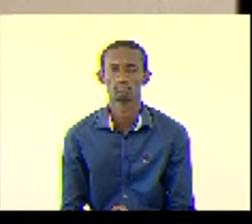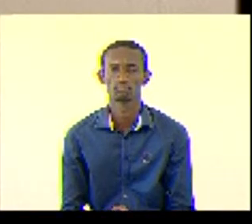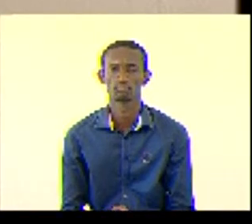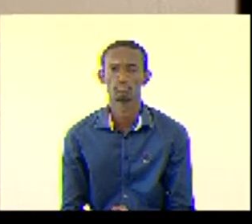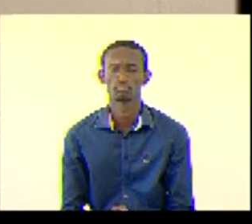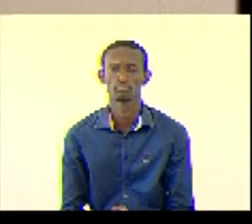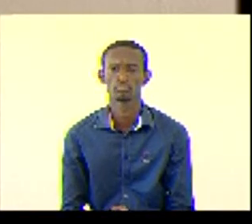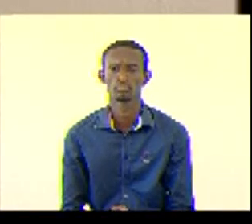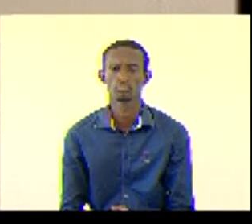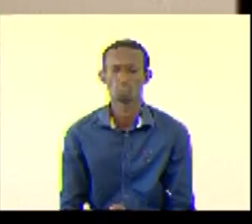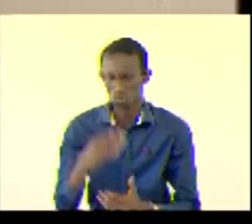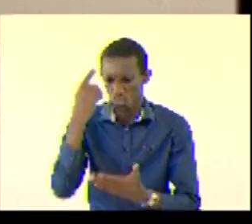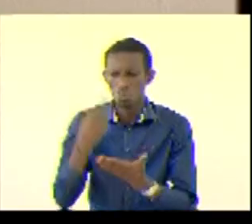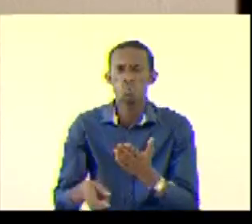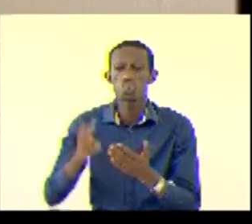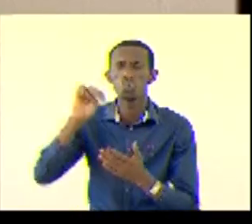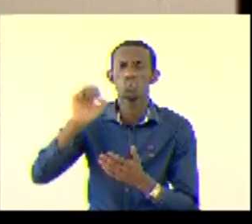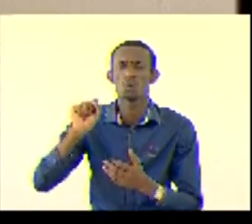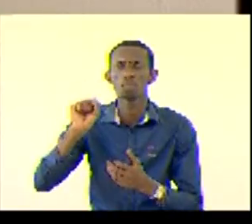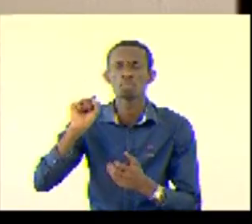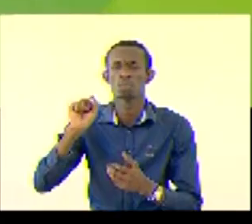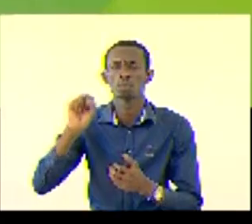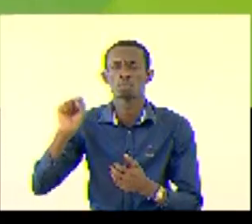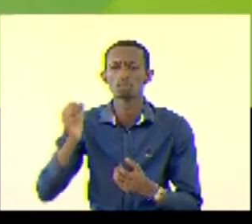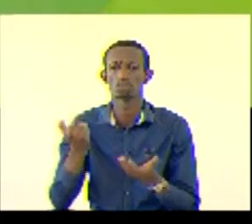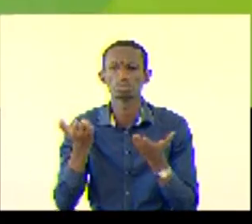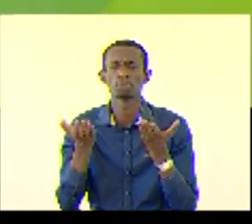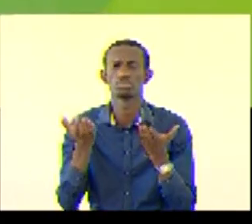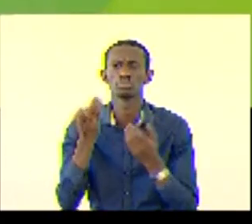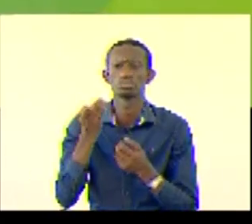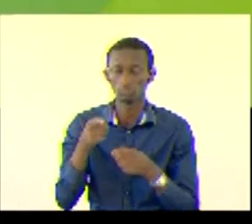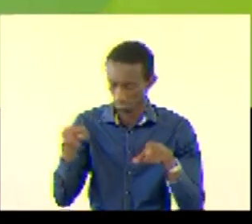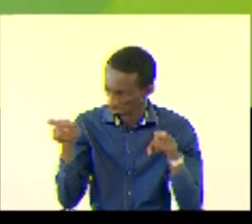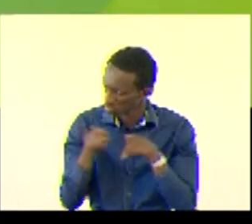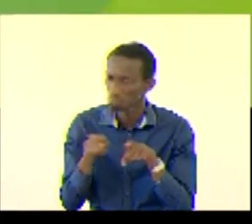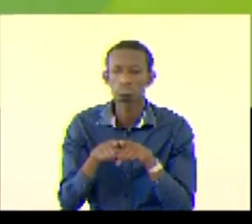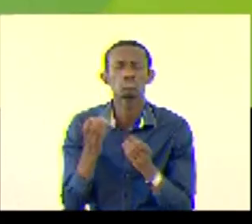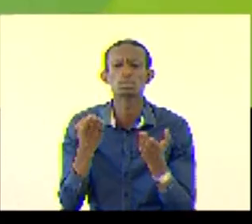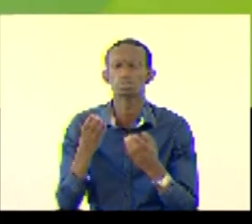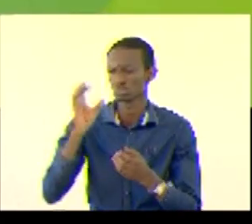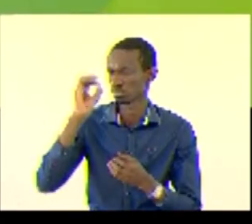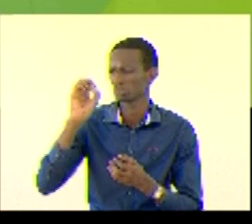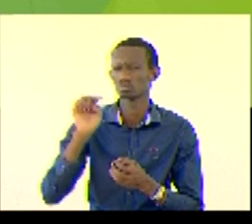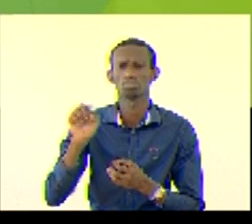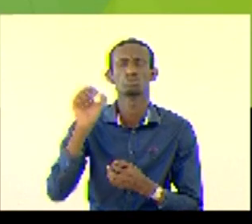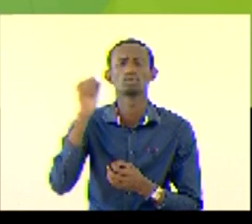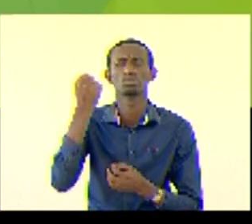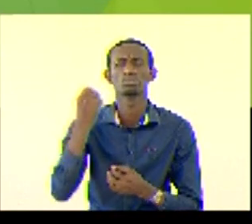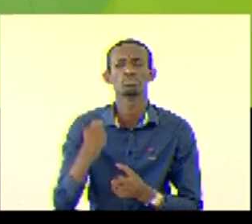What mass of the copper 2 oxide would be left? The same mass, 0.5